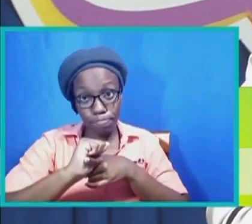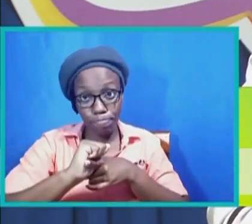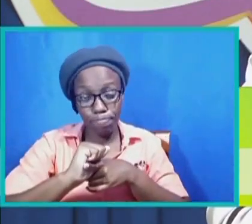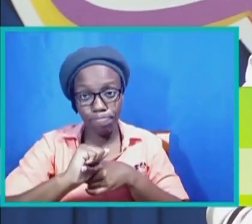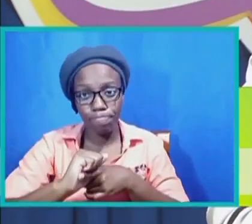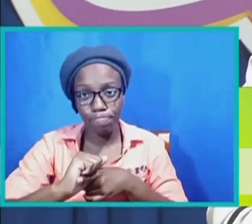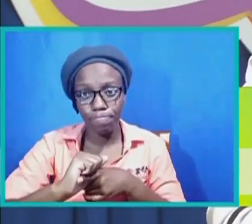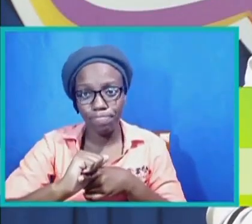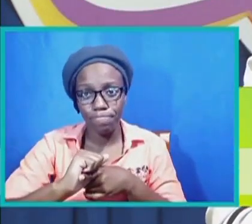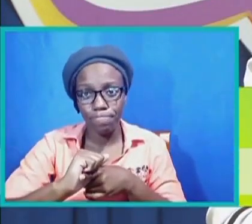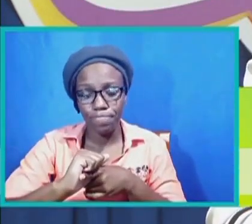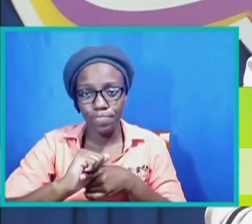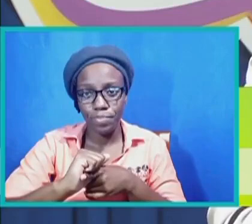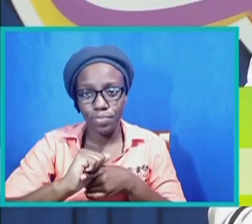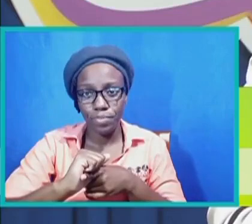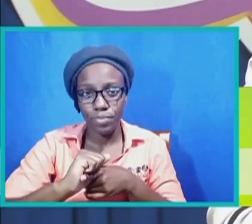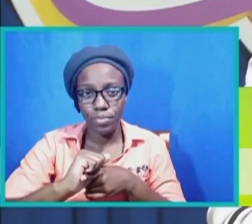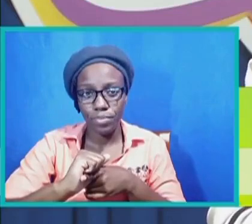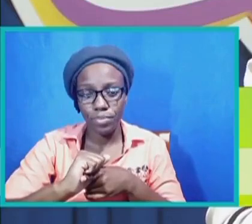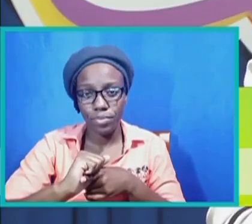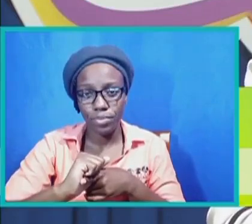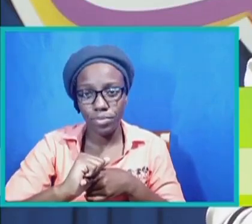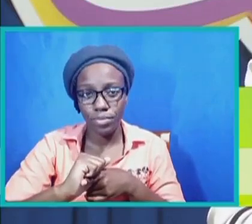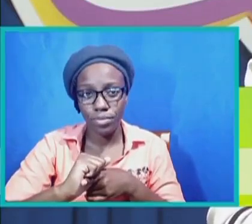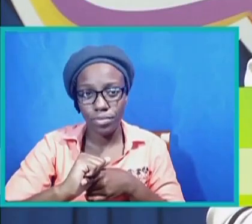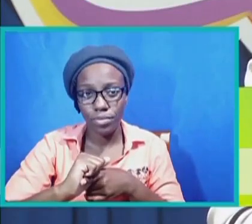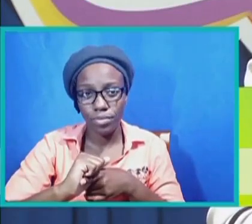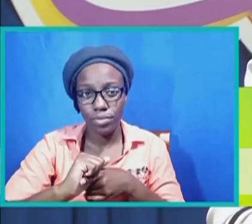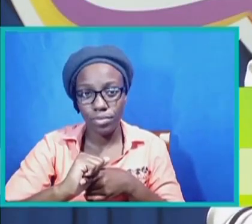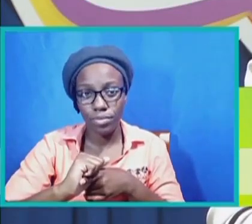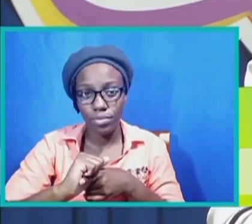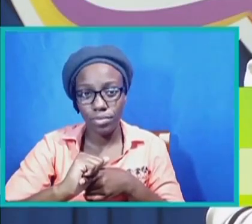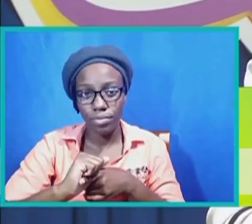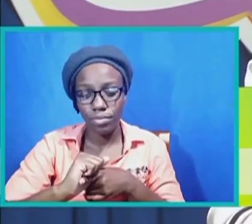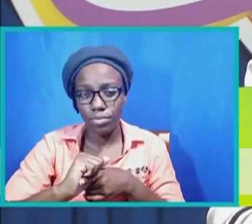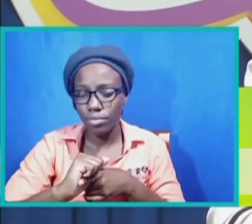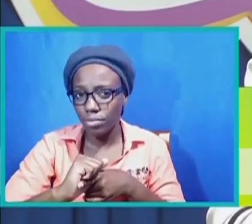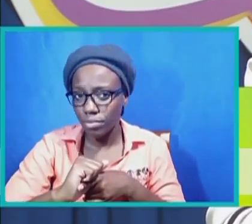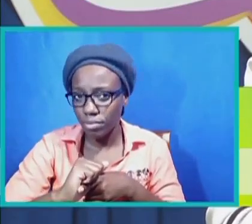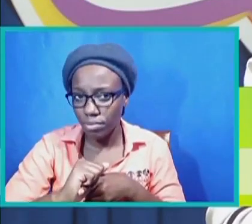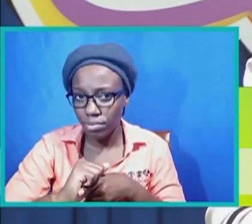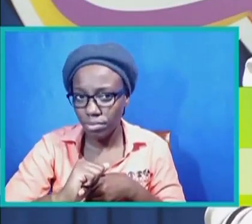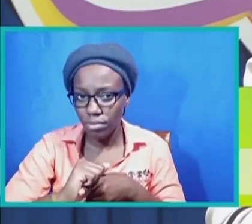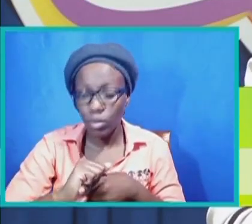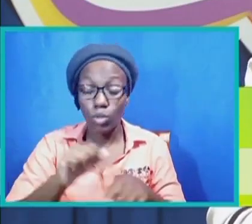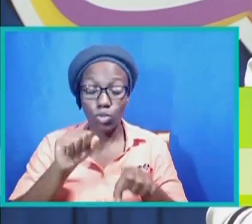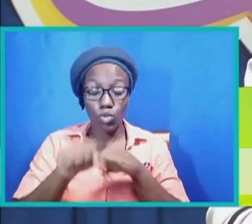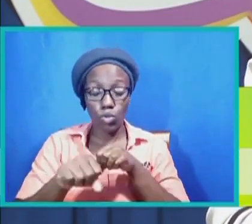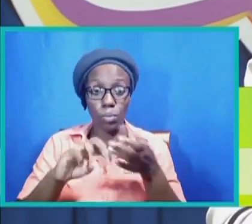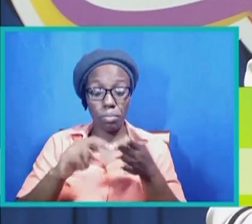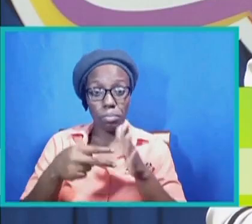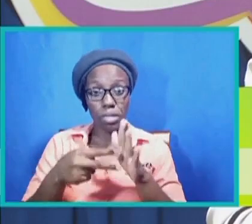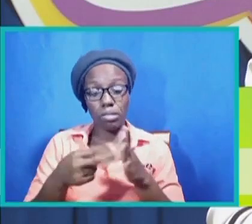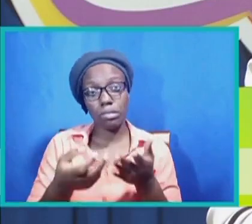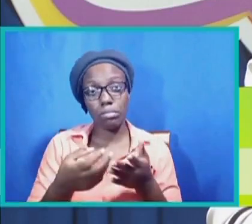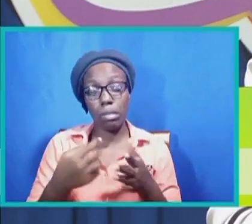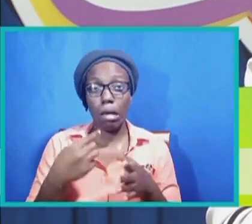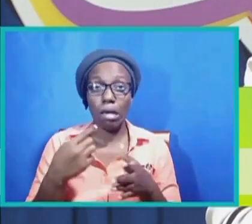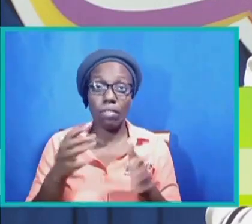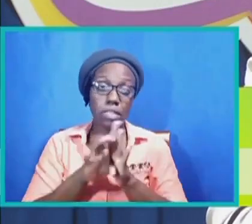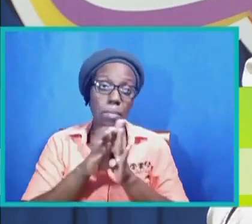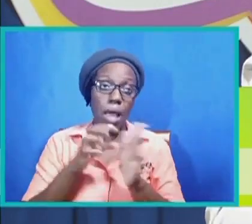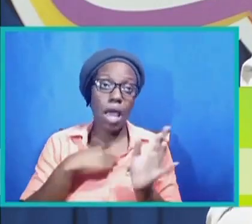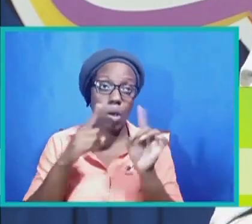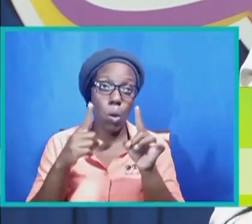teacher training post the baccalaureate. So I go and I study math, and then I'm a